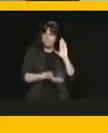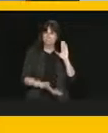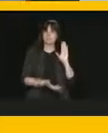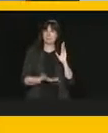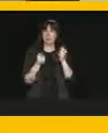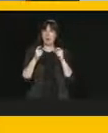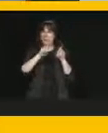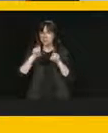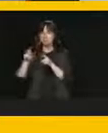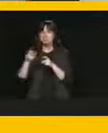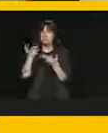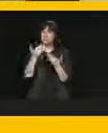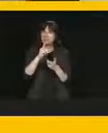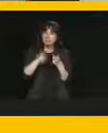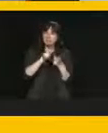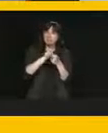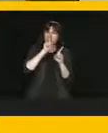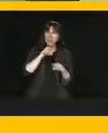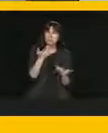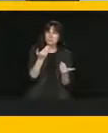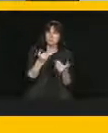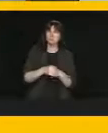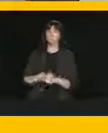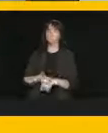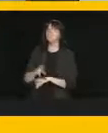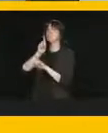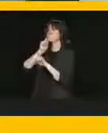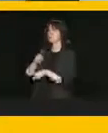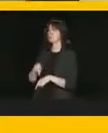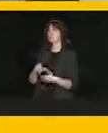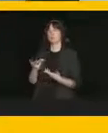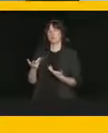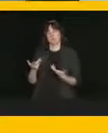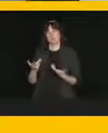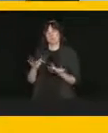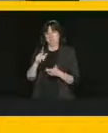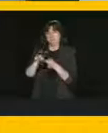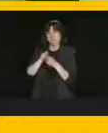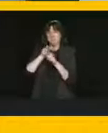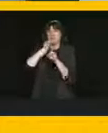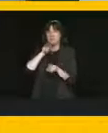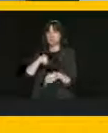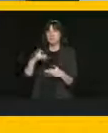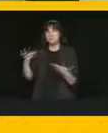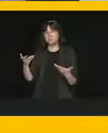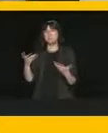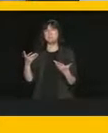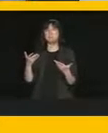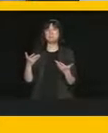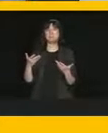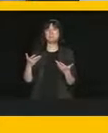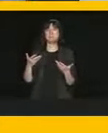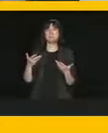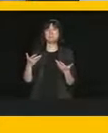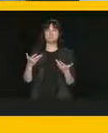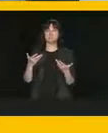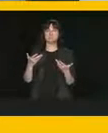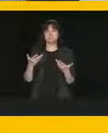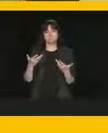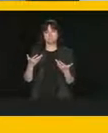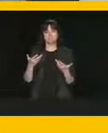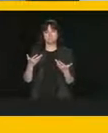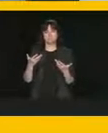works? Try to be as specific as possible. Well, to be as specific as possible would mean telling me